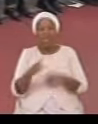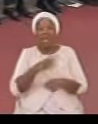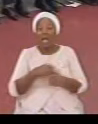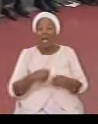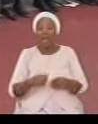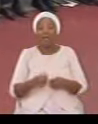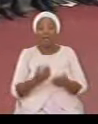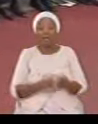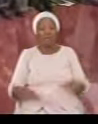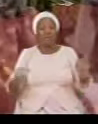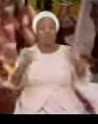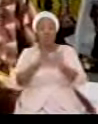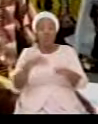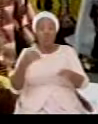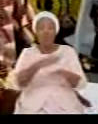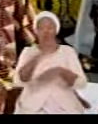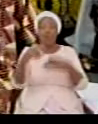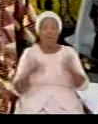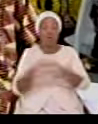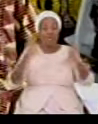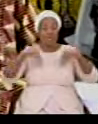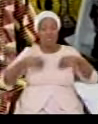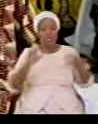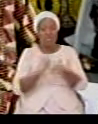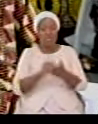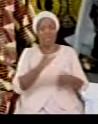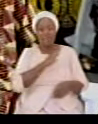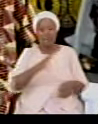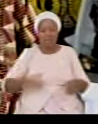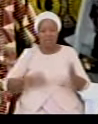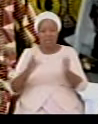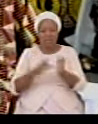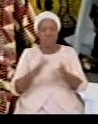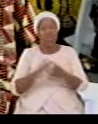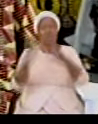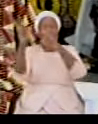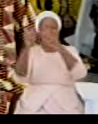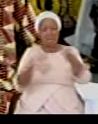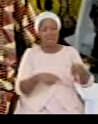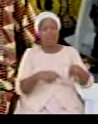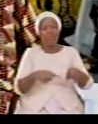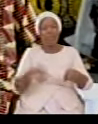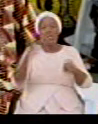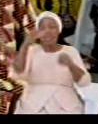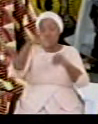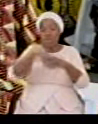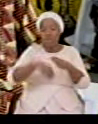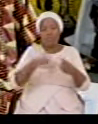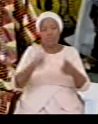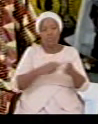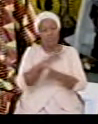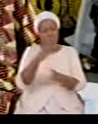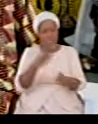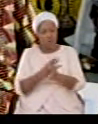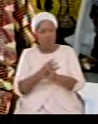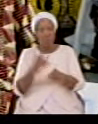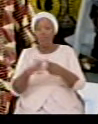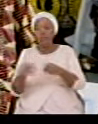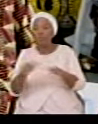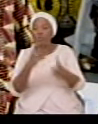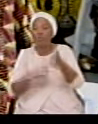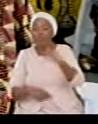all acceptation, that Christ Jesus came into the world to do